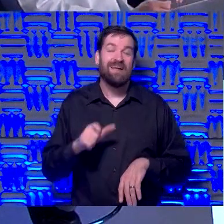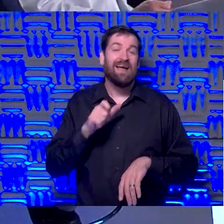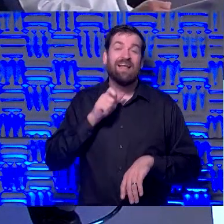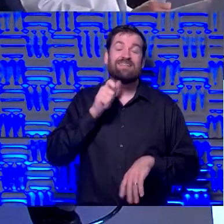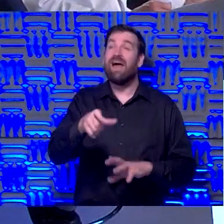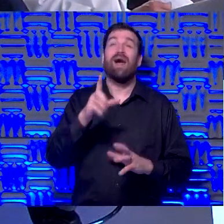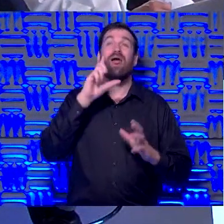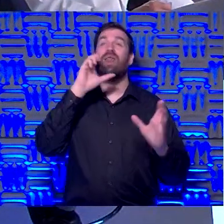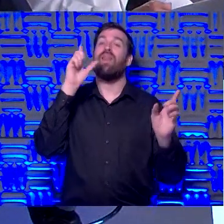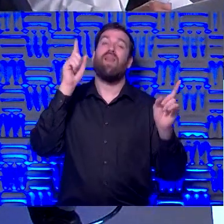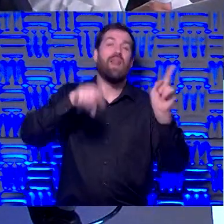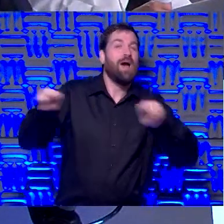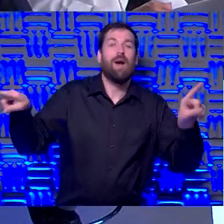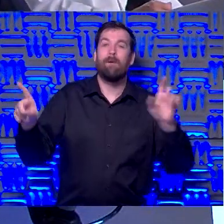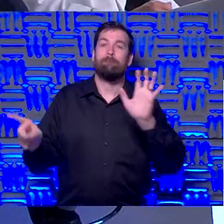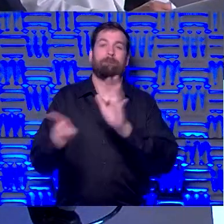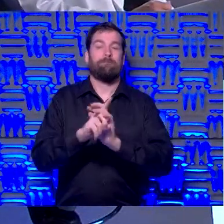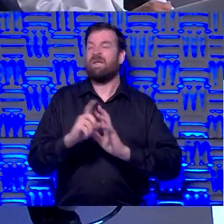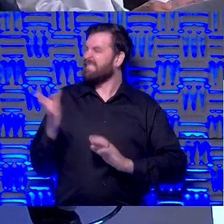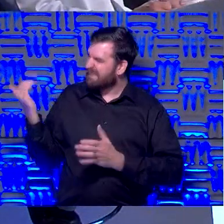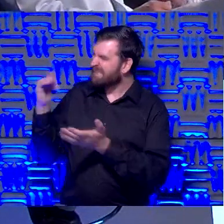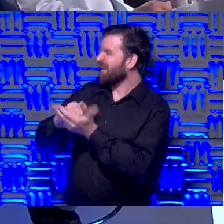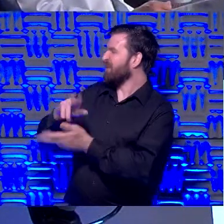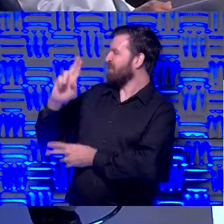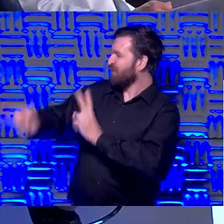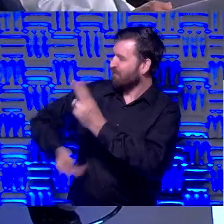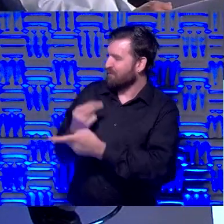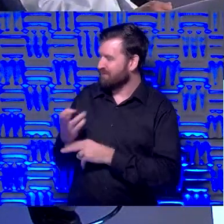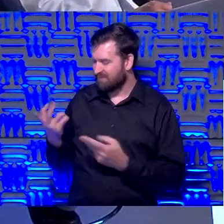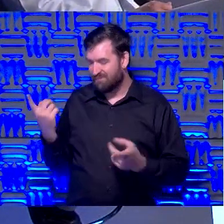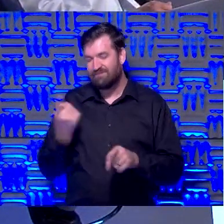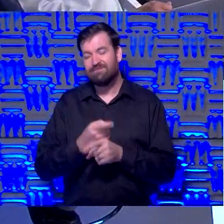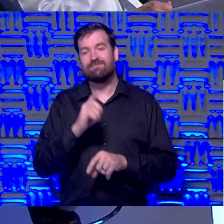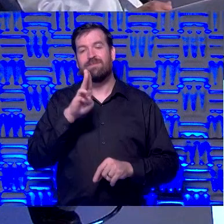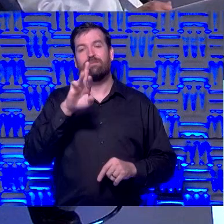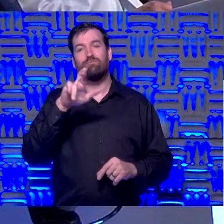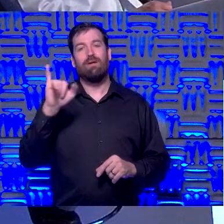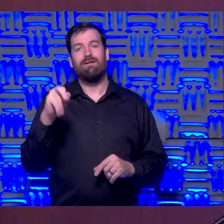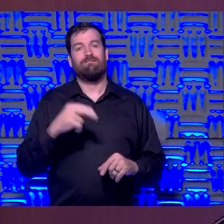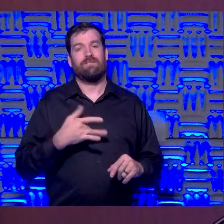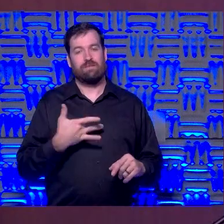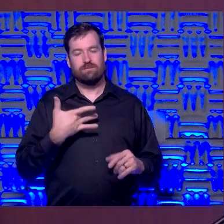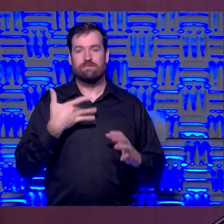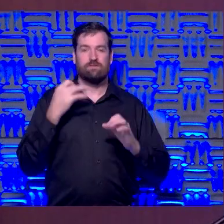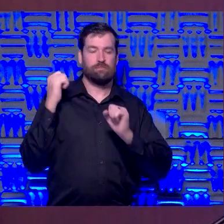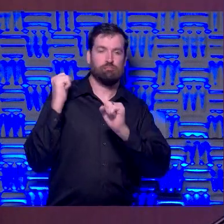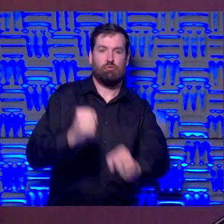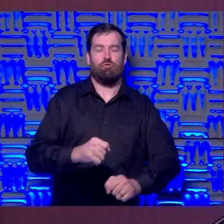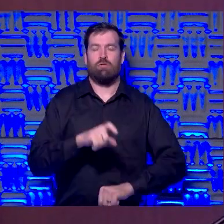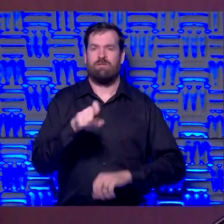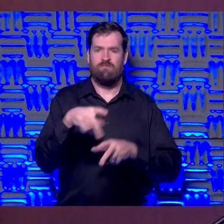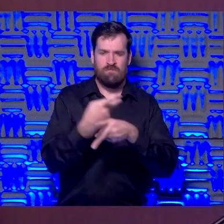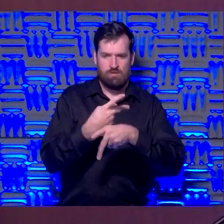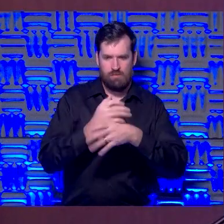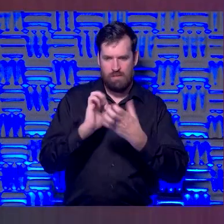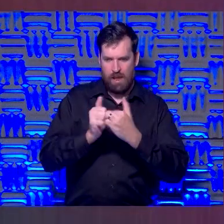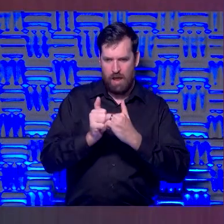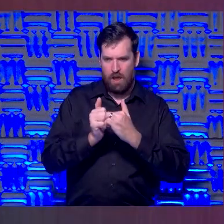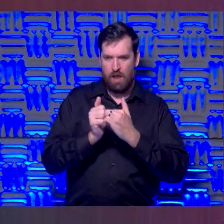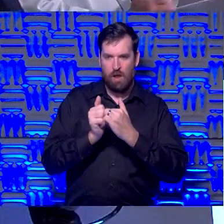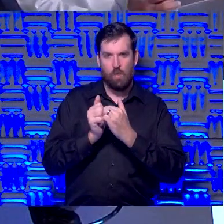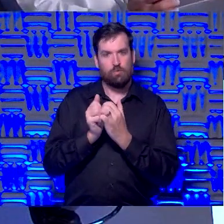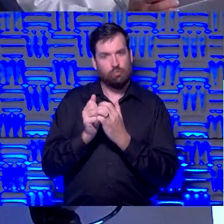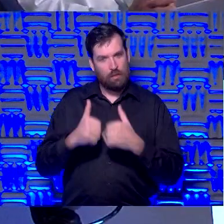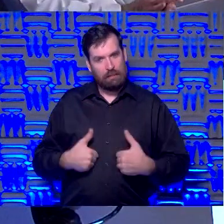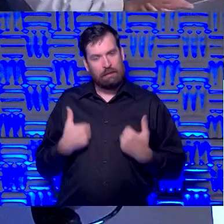coincidence. Center of the universe. There you But go. Brian really feels very strongly that we need to figure out how to coexist with this